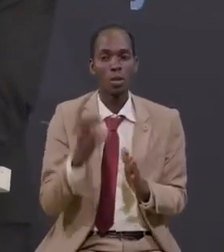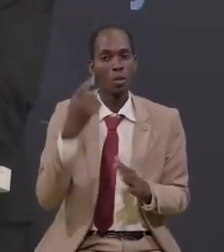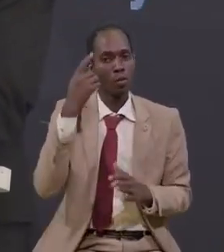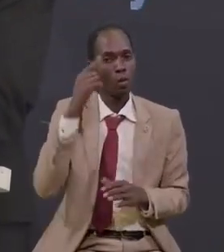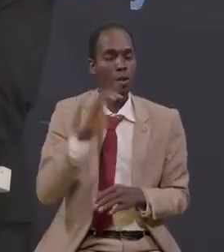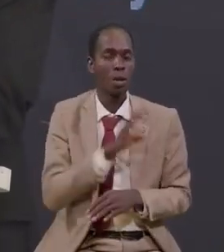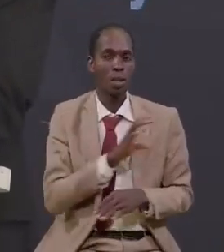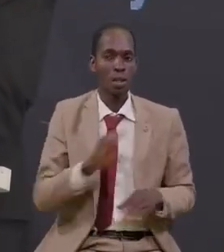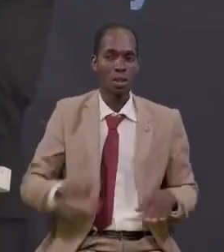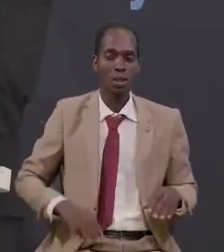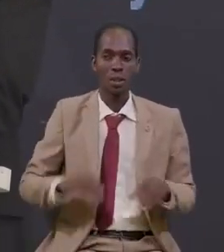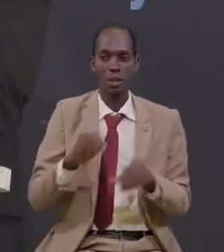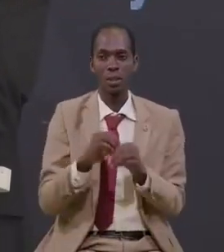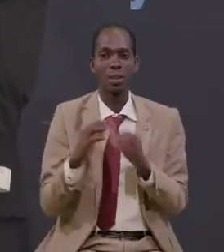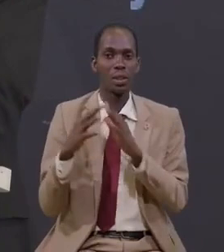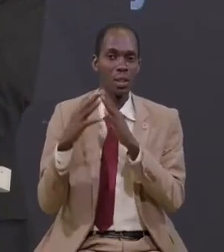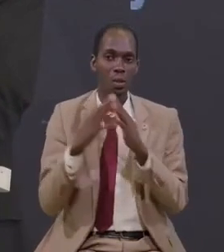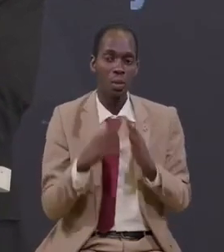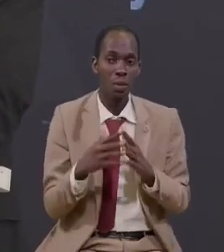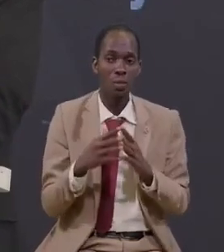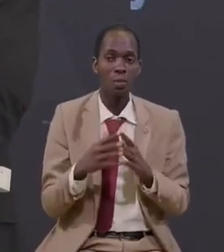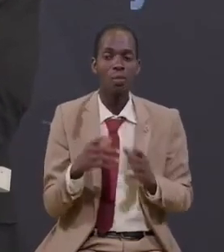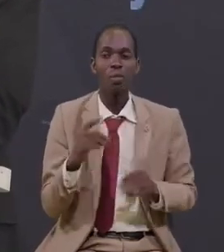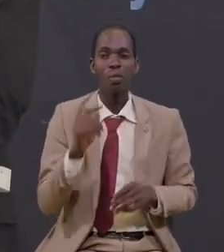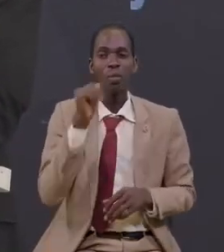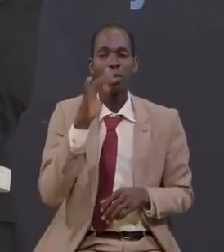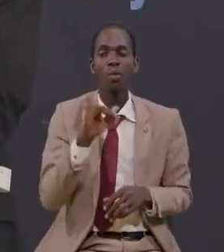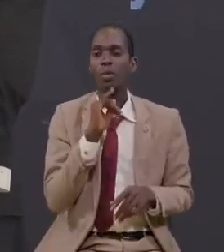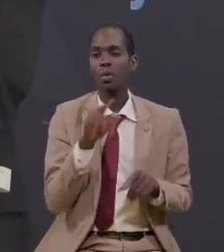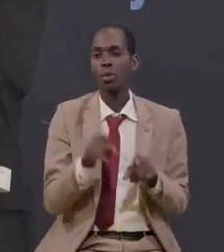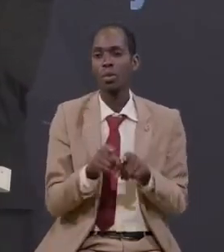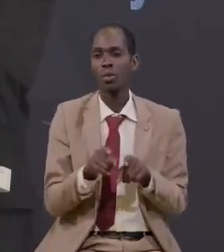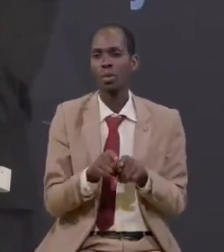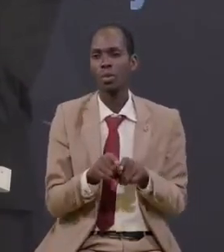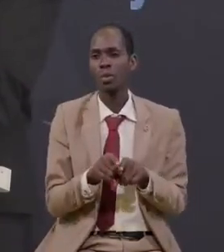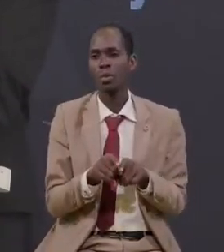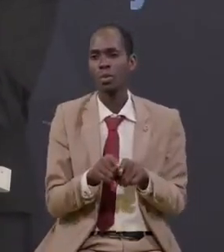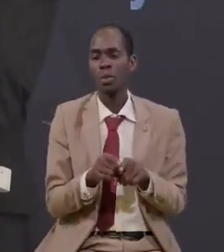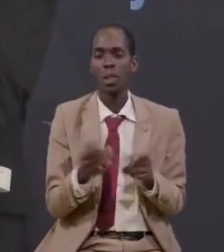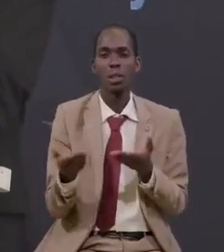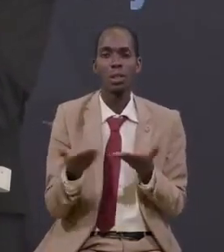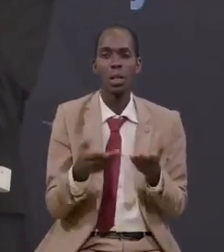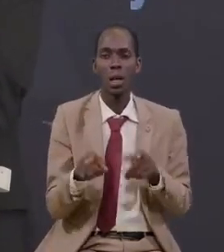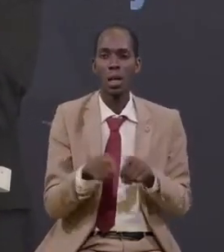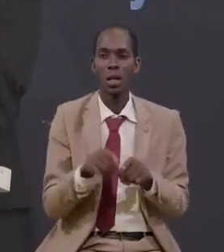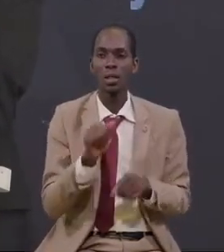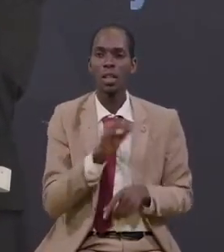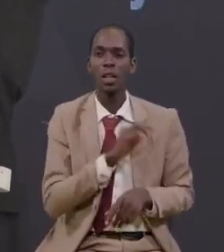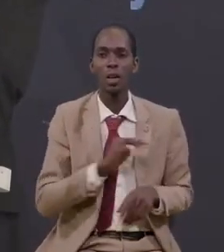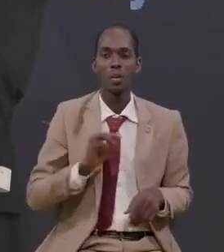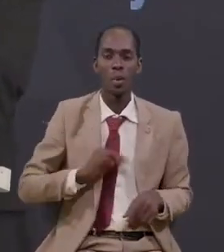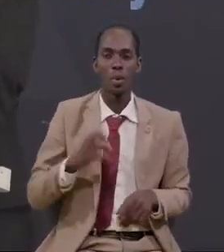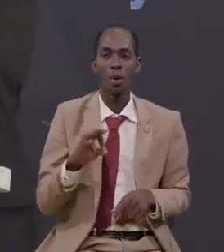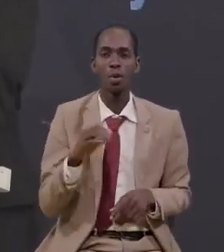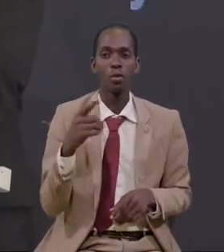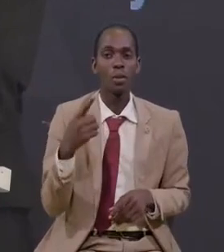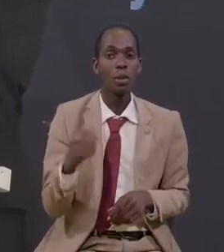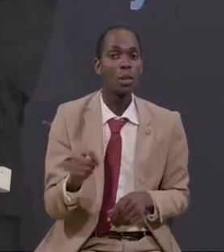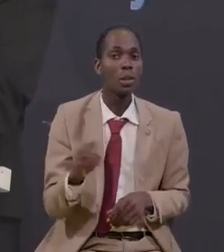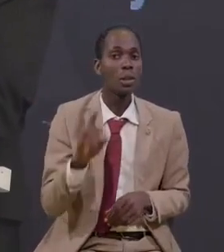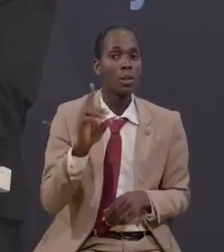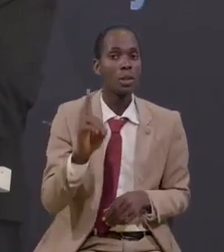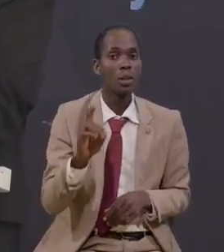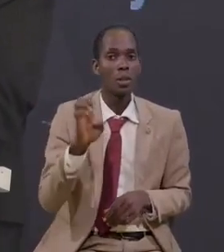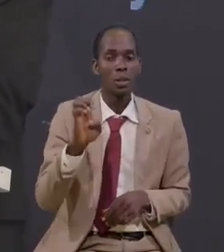profession. She is currently serves as a member of the Deeper Life USA